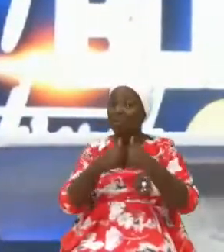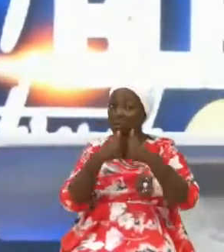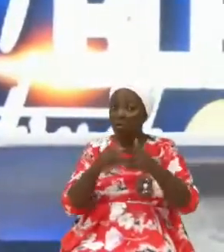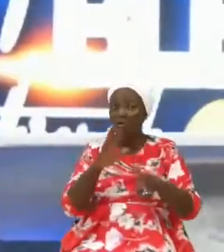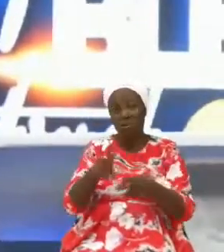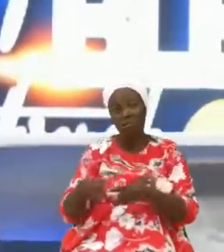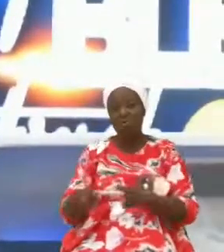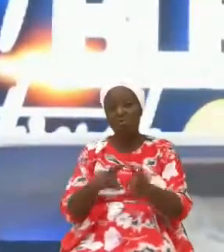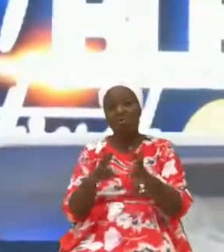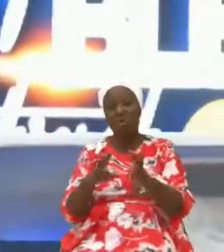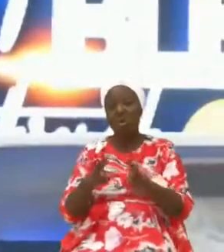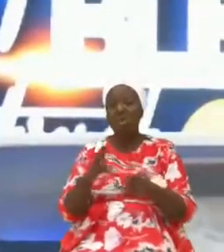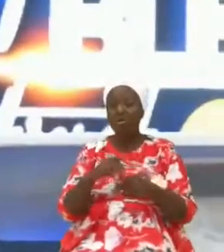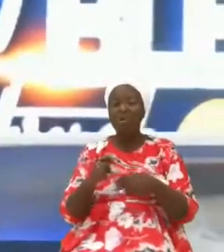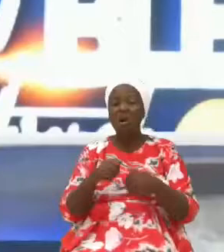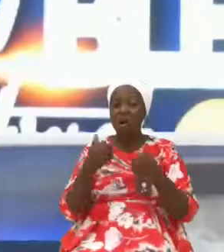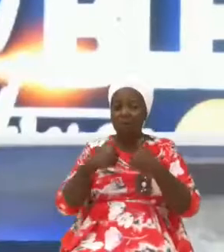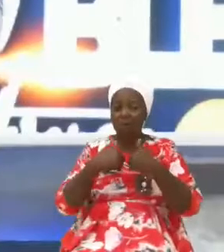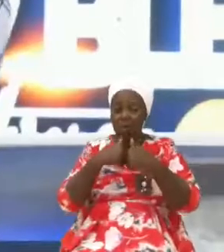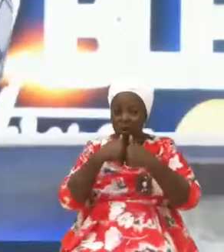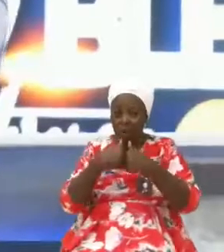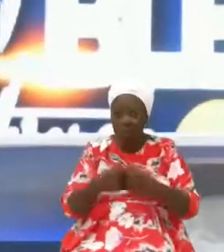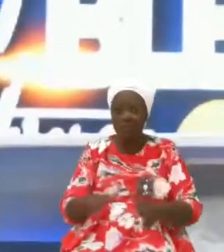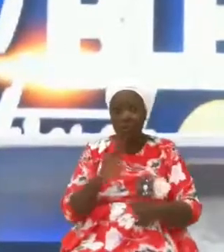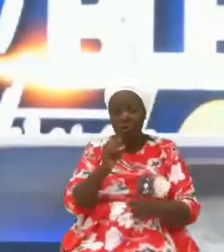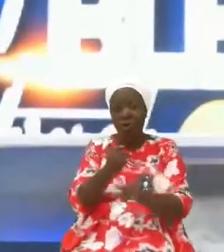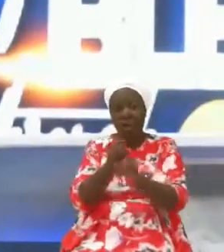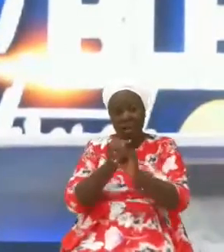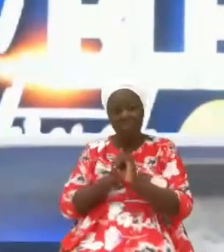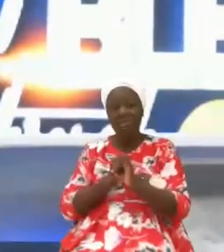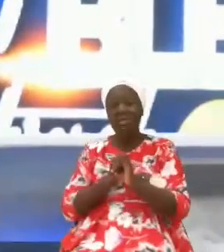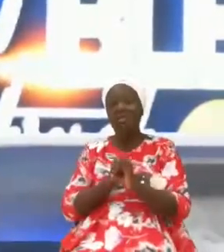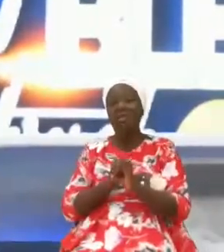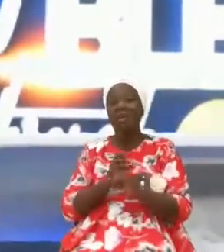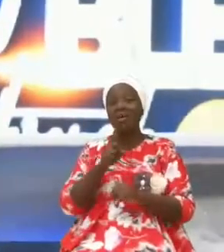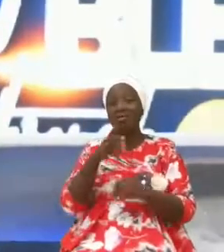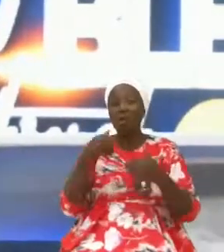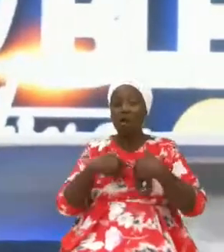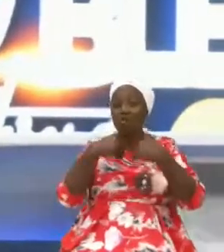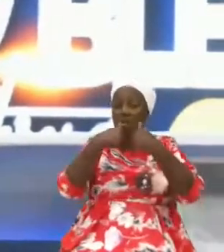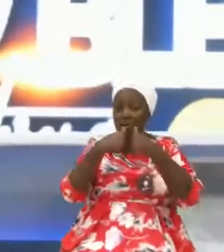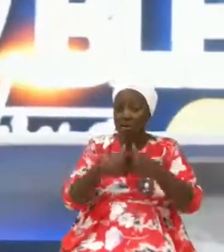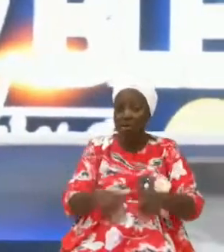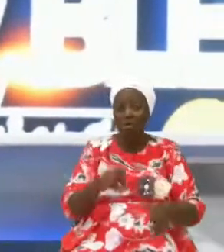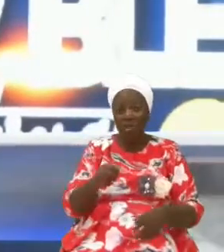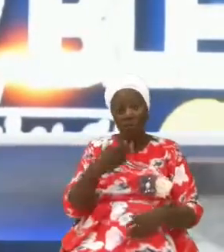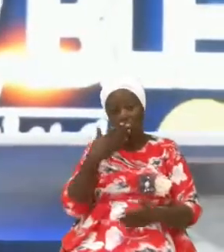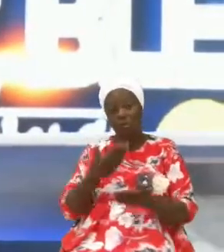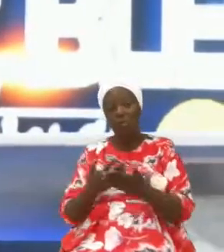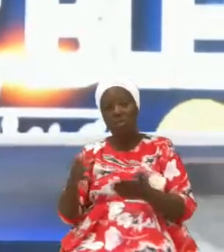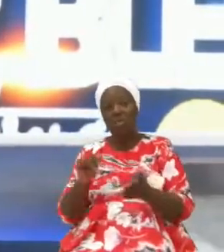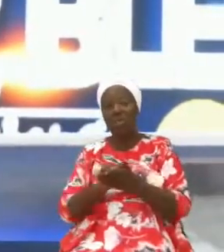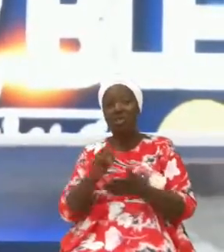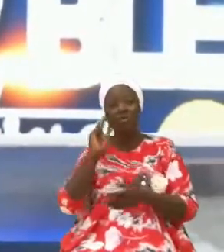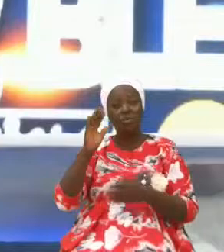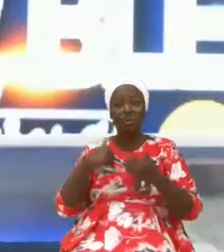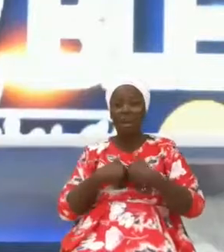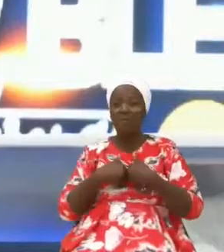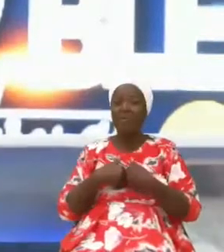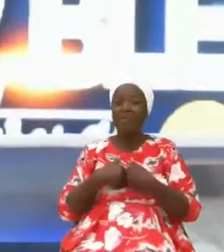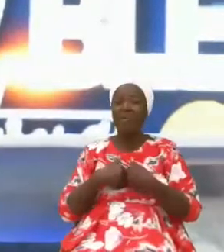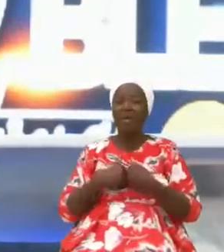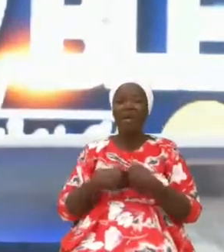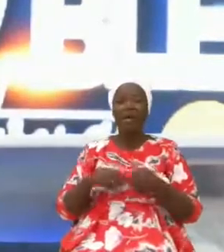valuable things in life. You've lost your way. And you've lost your inheritance. You've